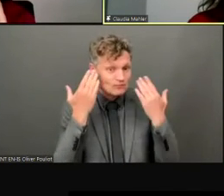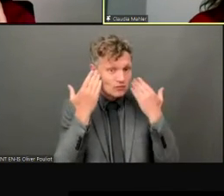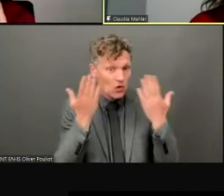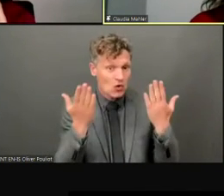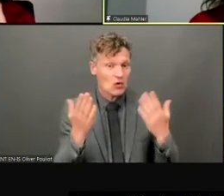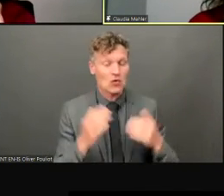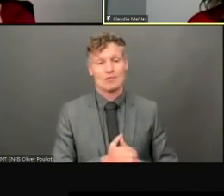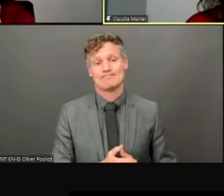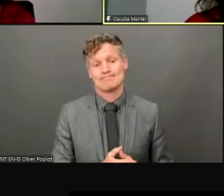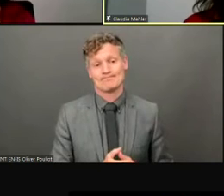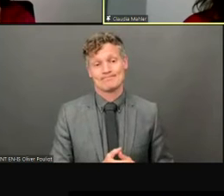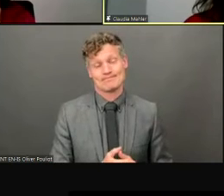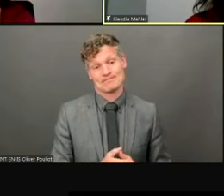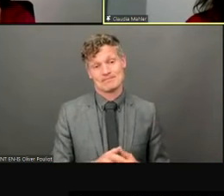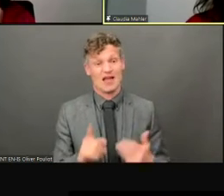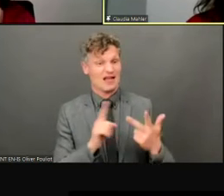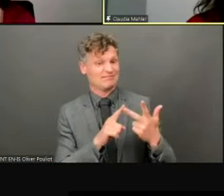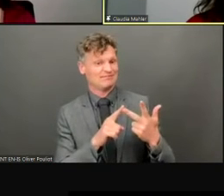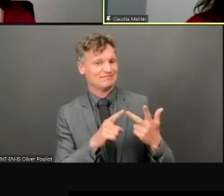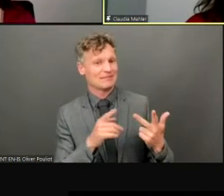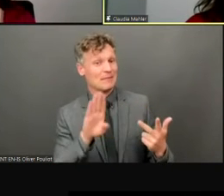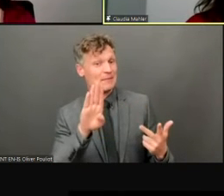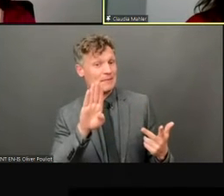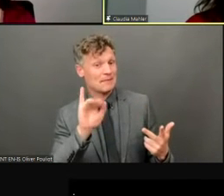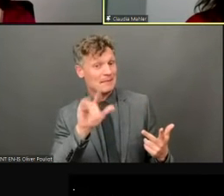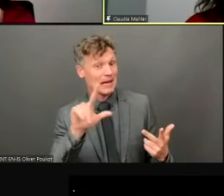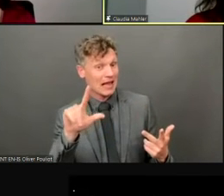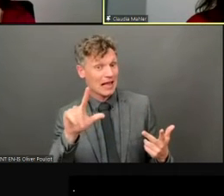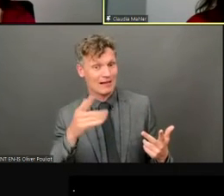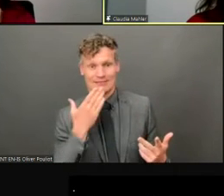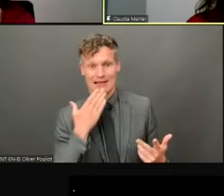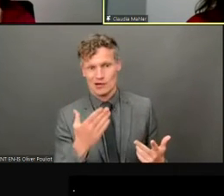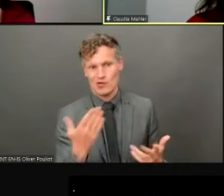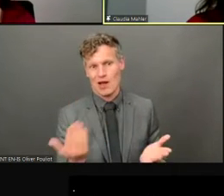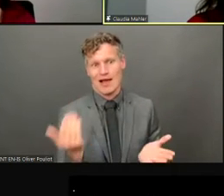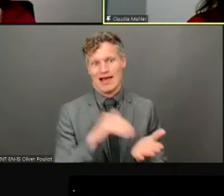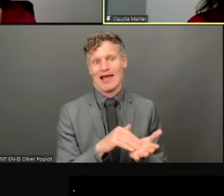also for once again raising awareness to persons with